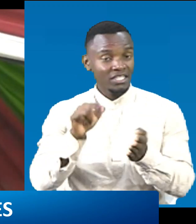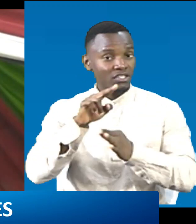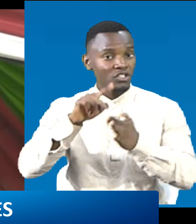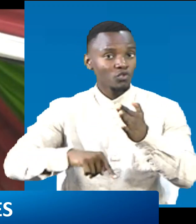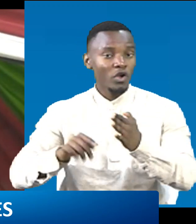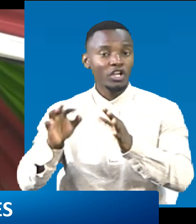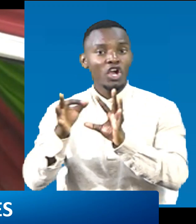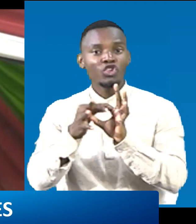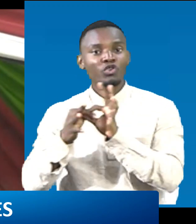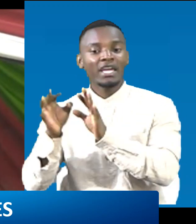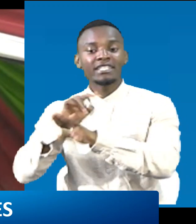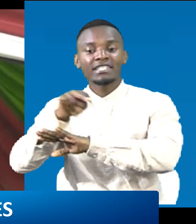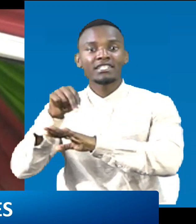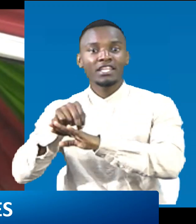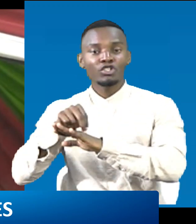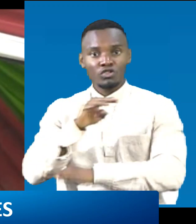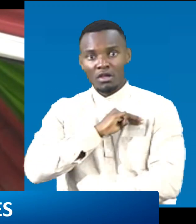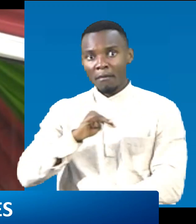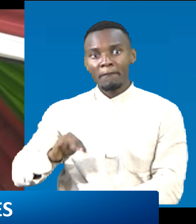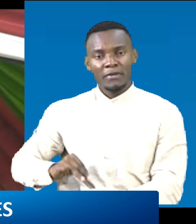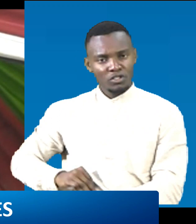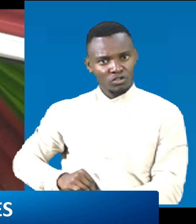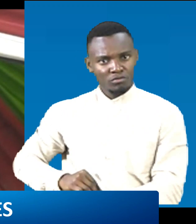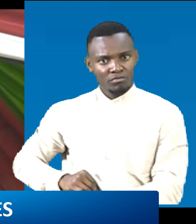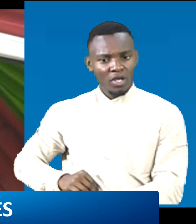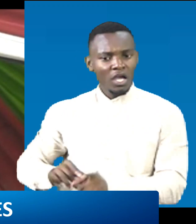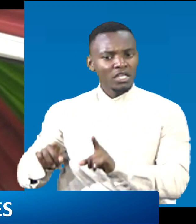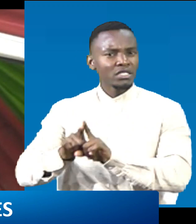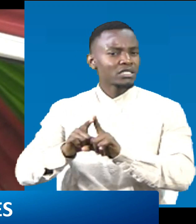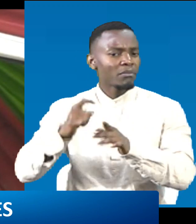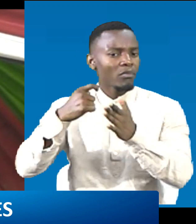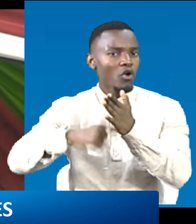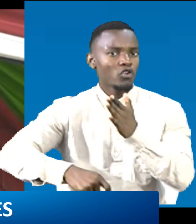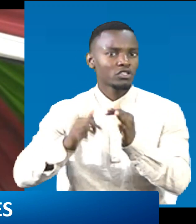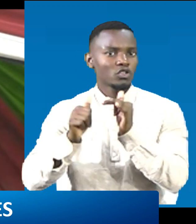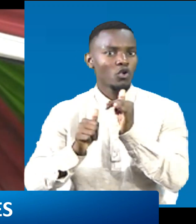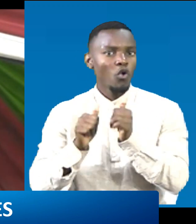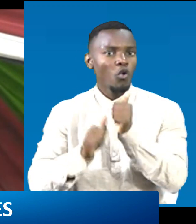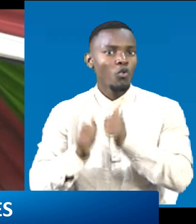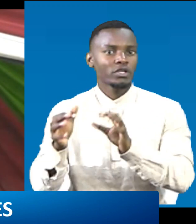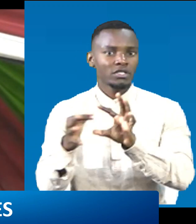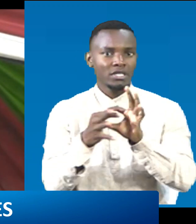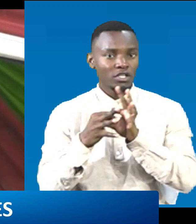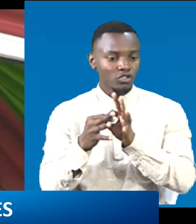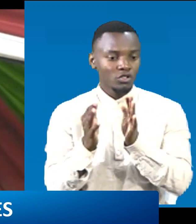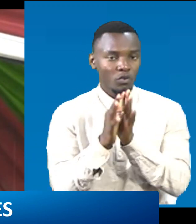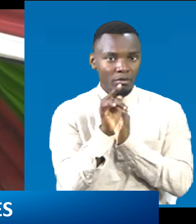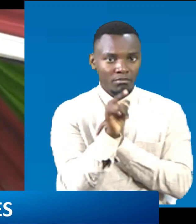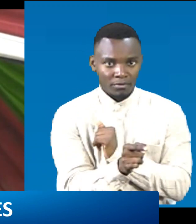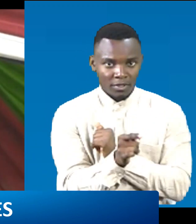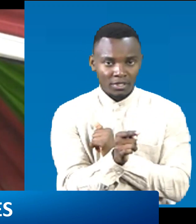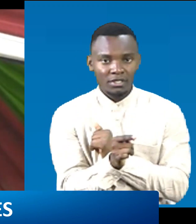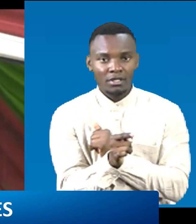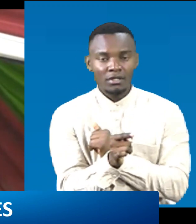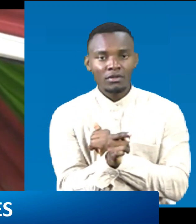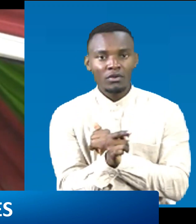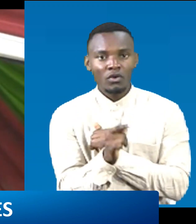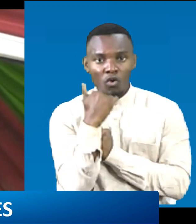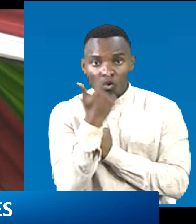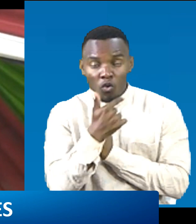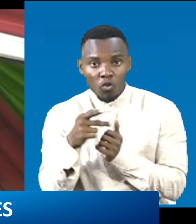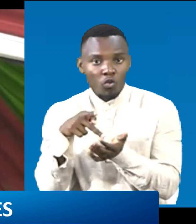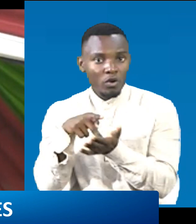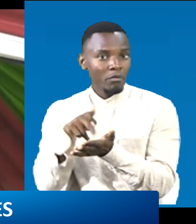Nations mission, and the costs associated with the Haiti mission will be met through